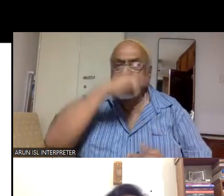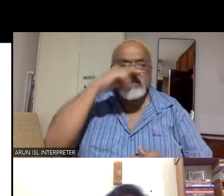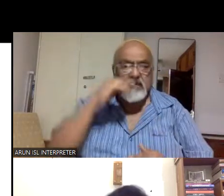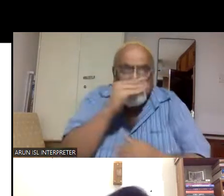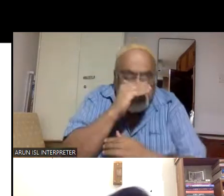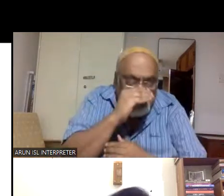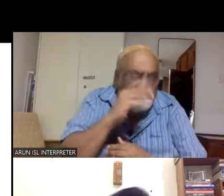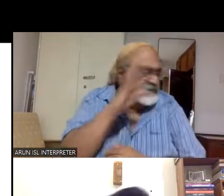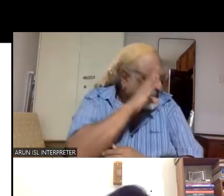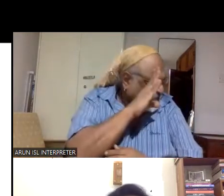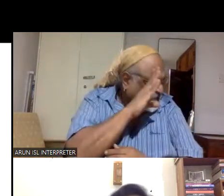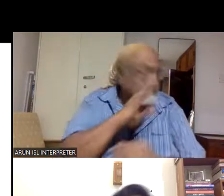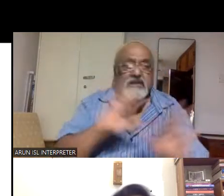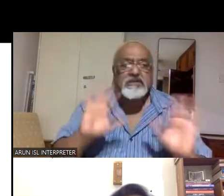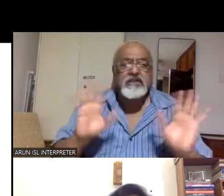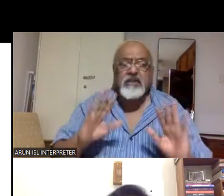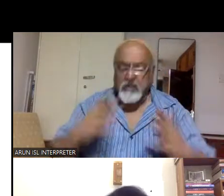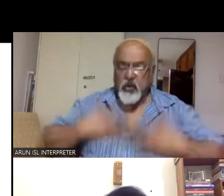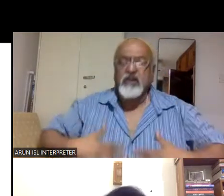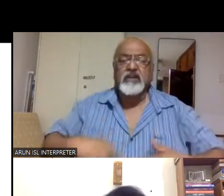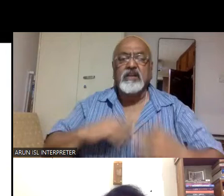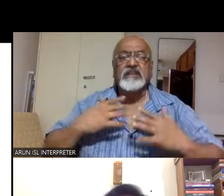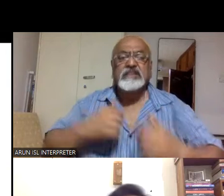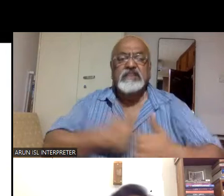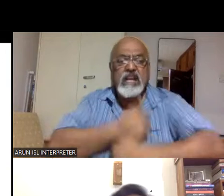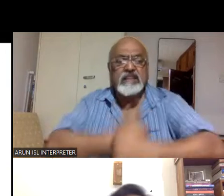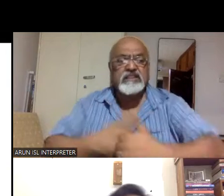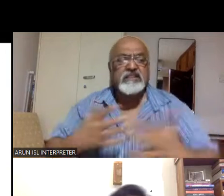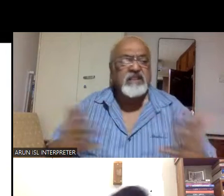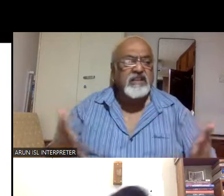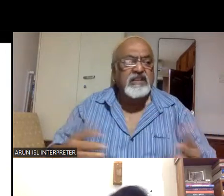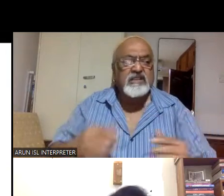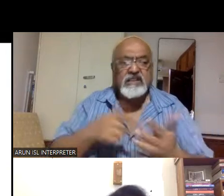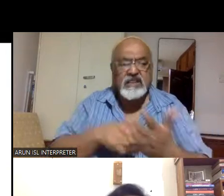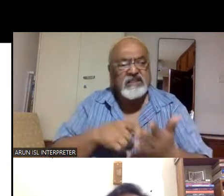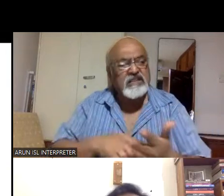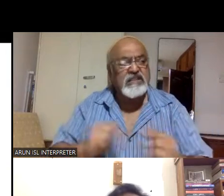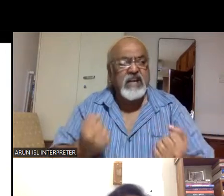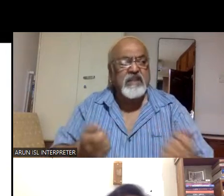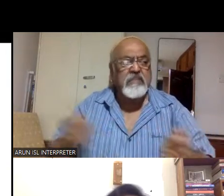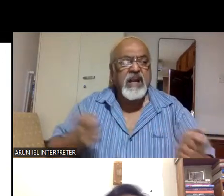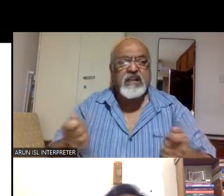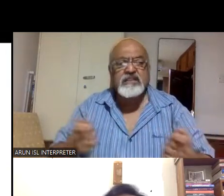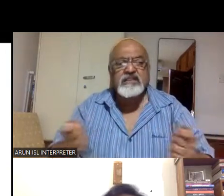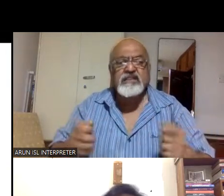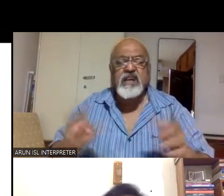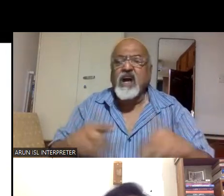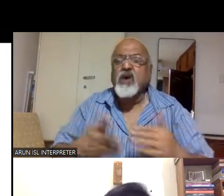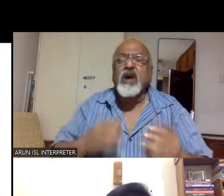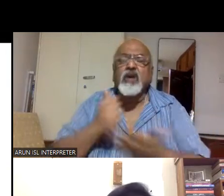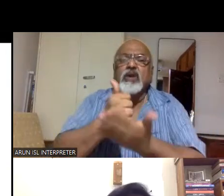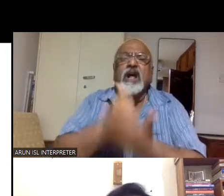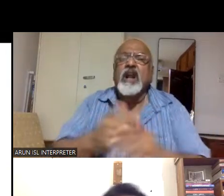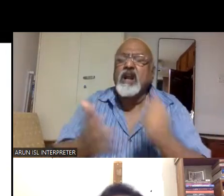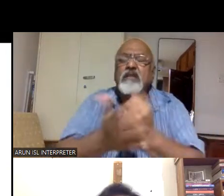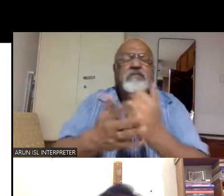Bodily imperfections, bodily challenges, these can be managed by reasonable accommodation. In